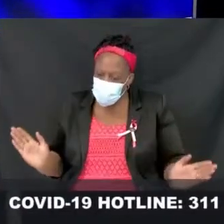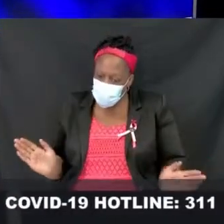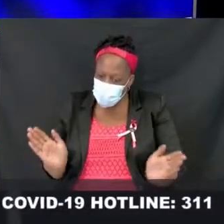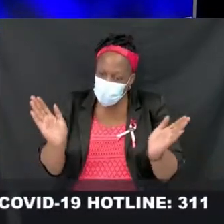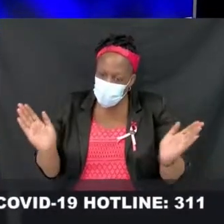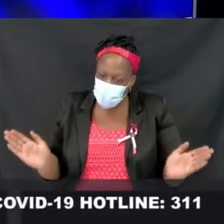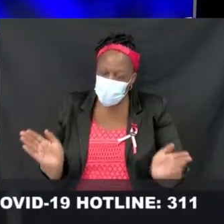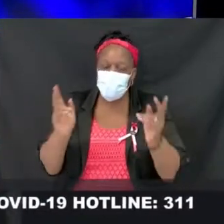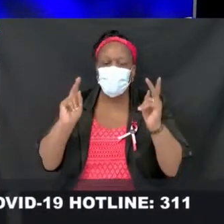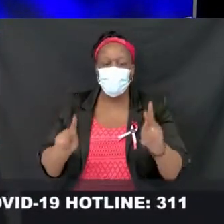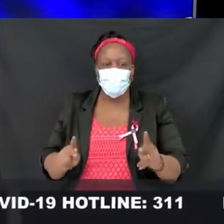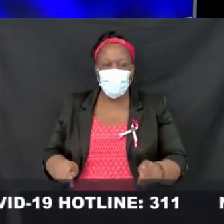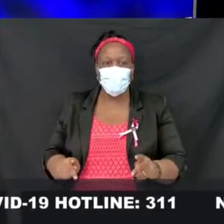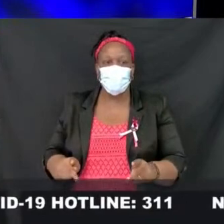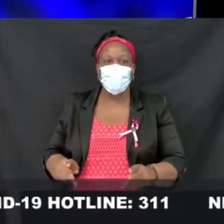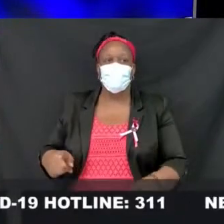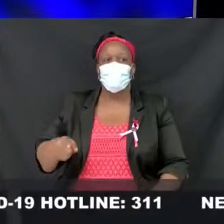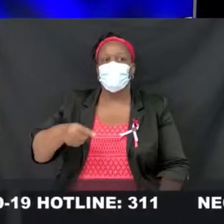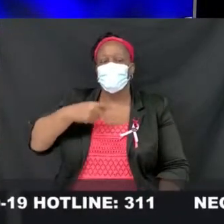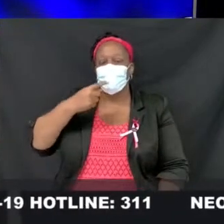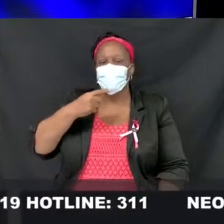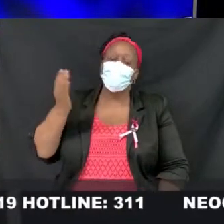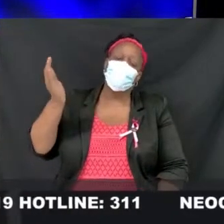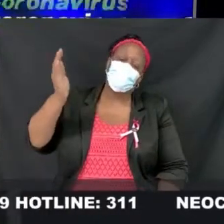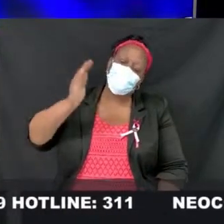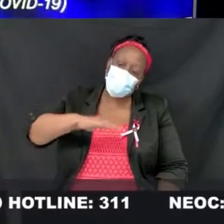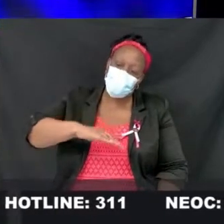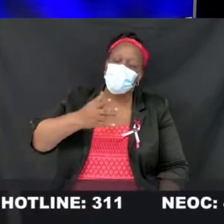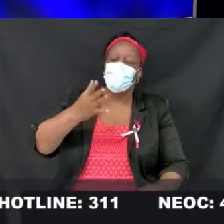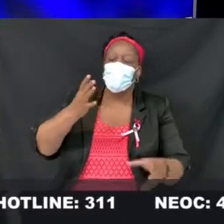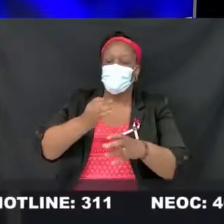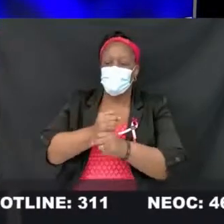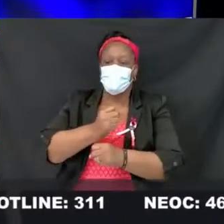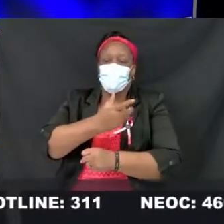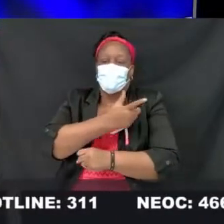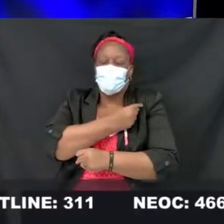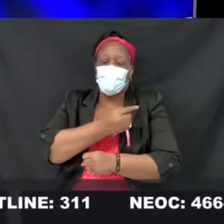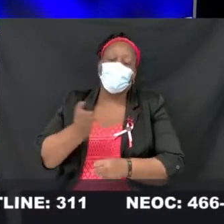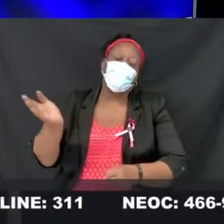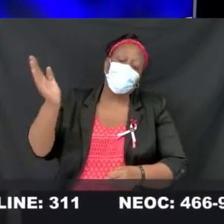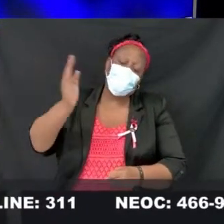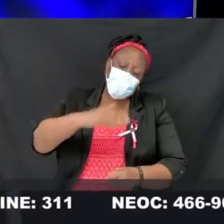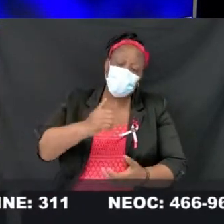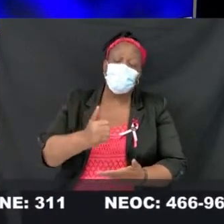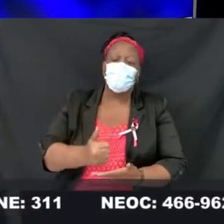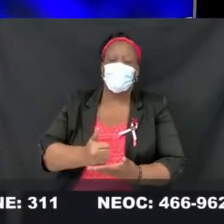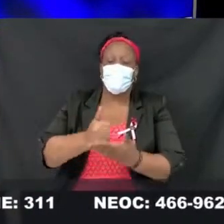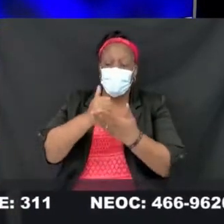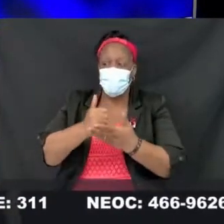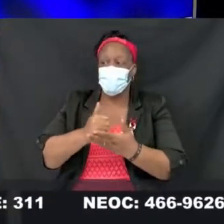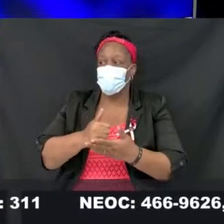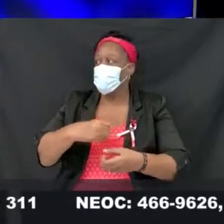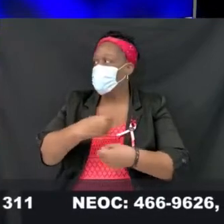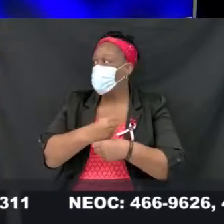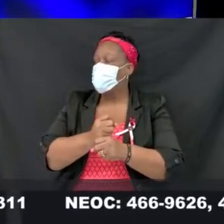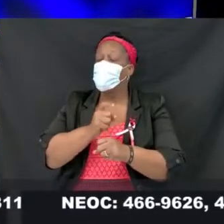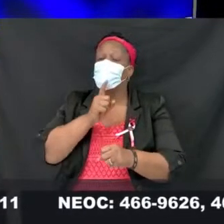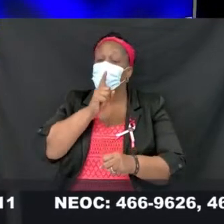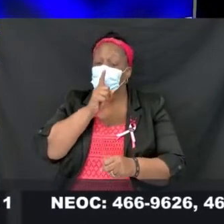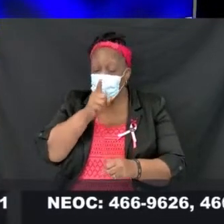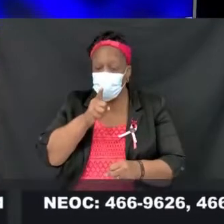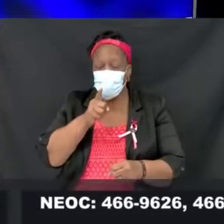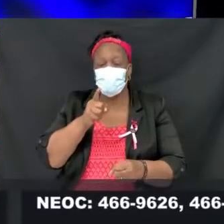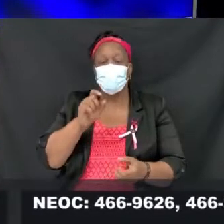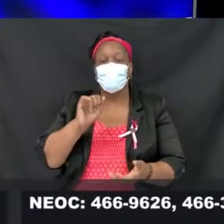call to come to the field to help us. This is a crisis that we're in. This is not time for us to